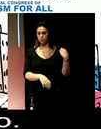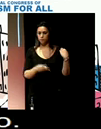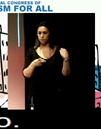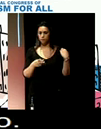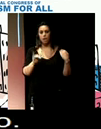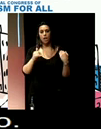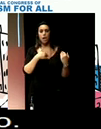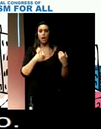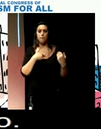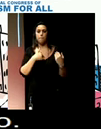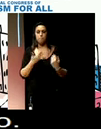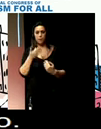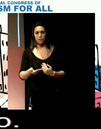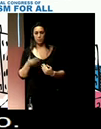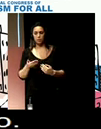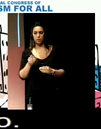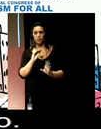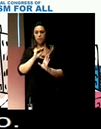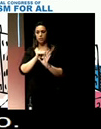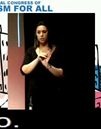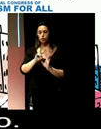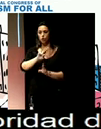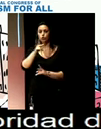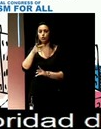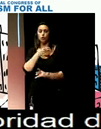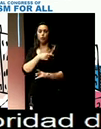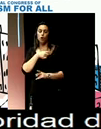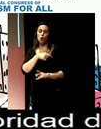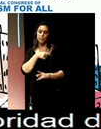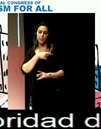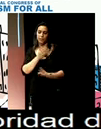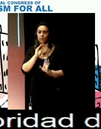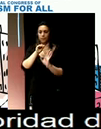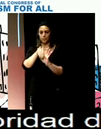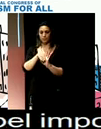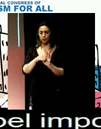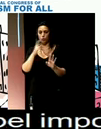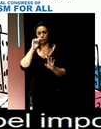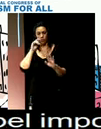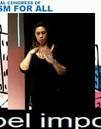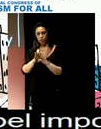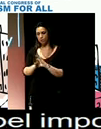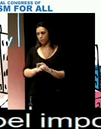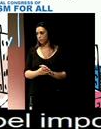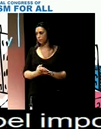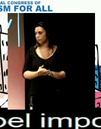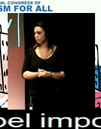subcommission on accessible tourism, inserted in the Portuguese Commission for Normalization in